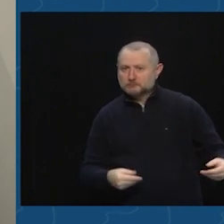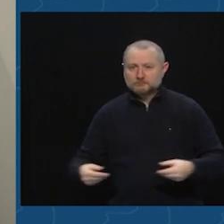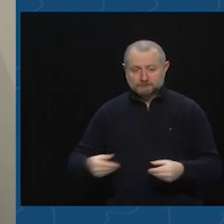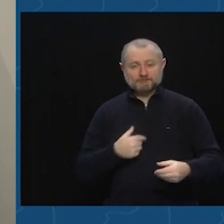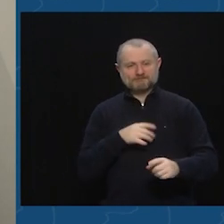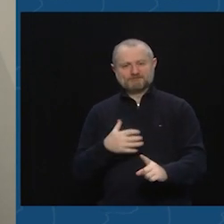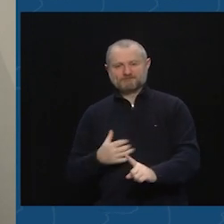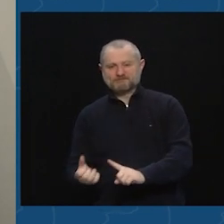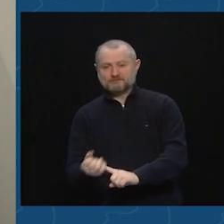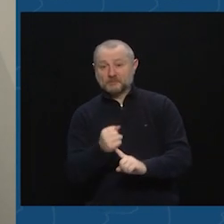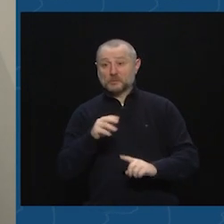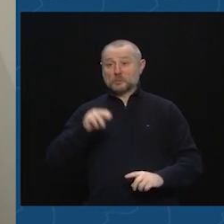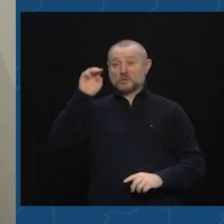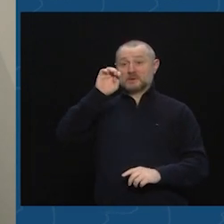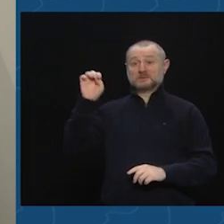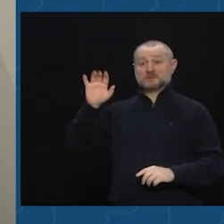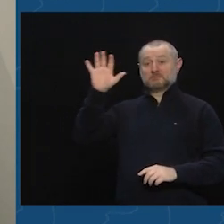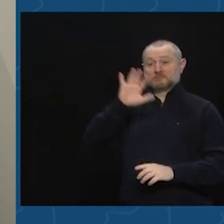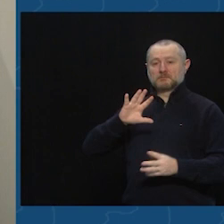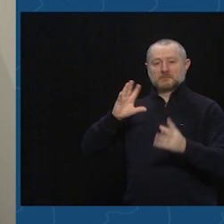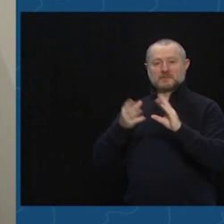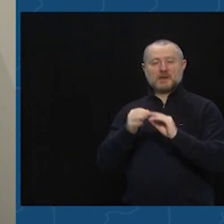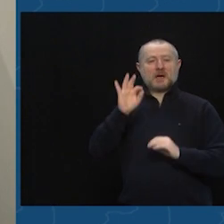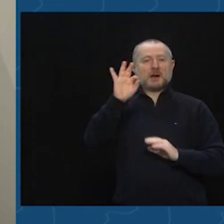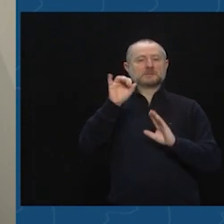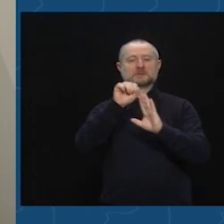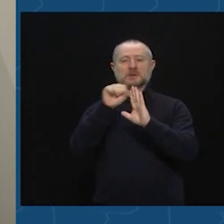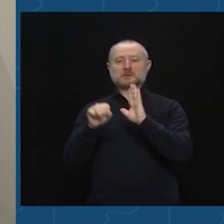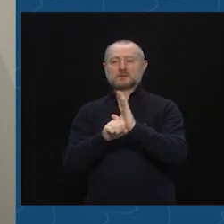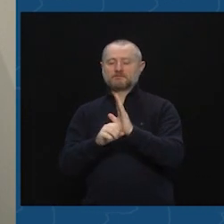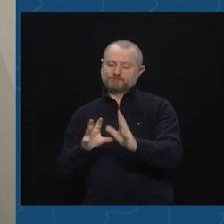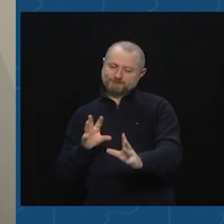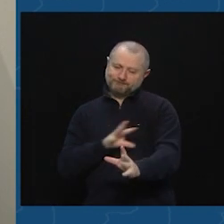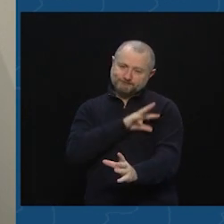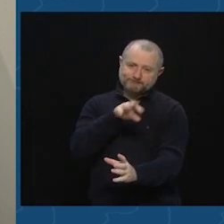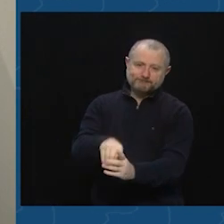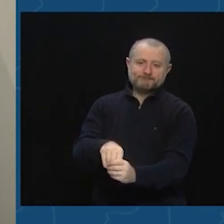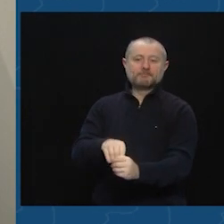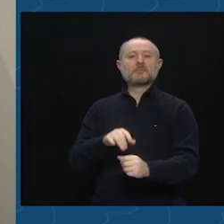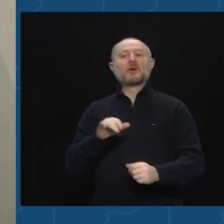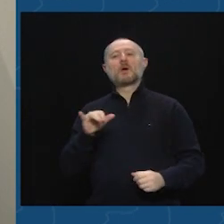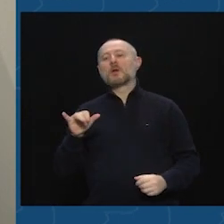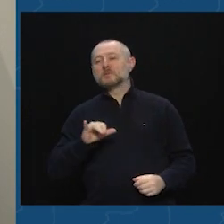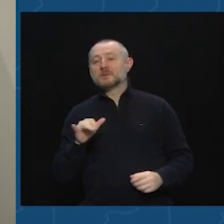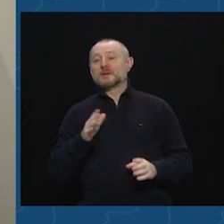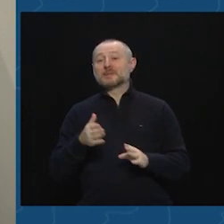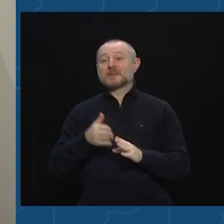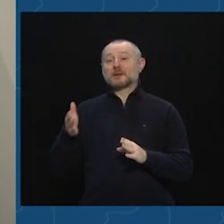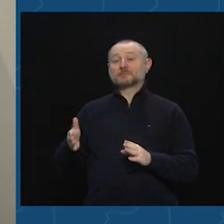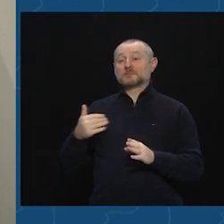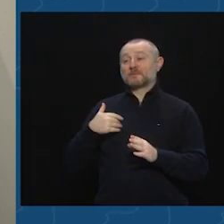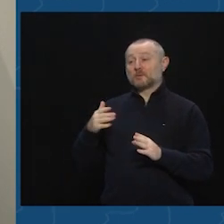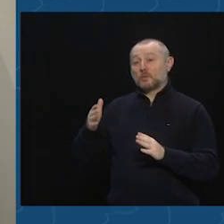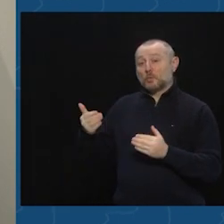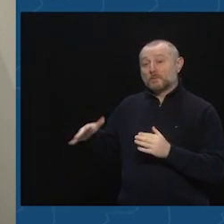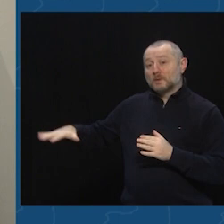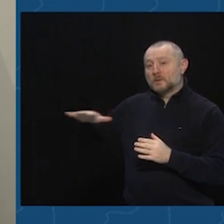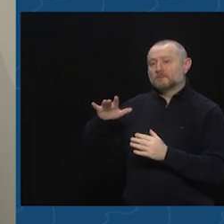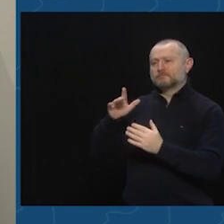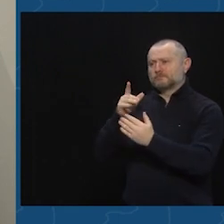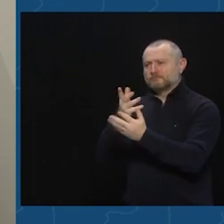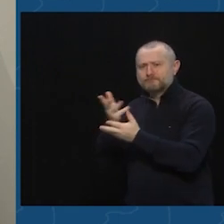This has not happened before. We have in the next room 50 individuals in person and on Zoom who are joining together in the